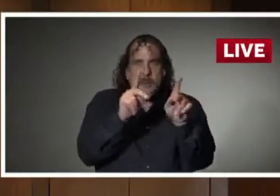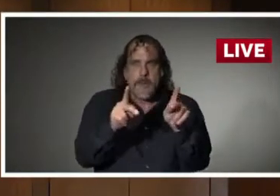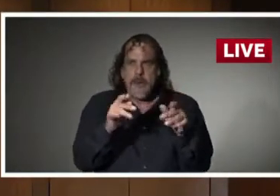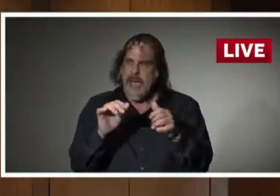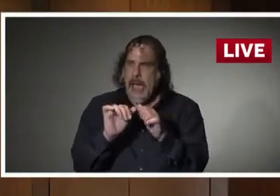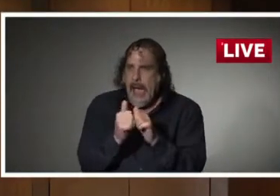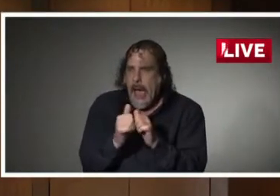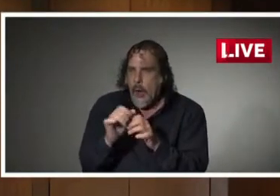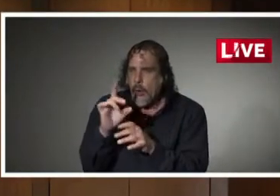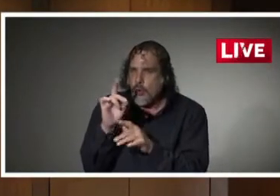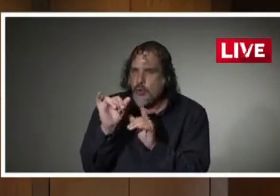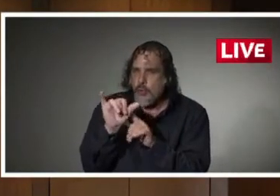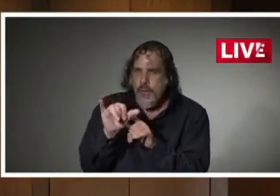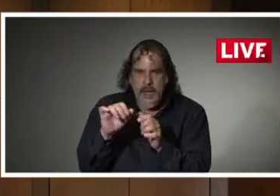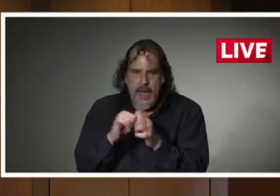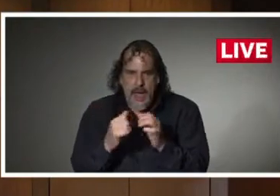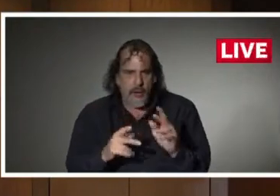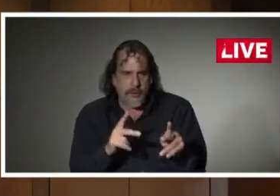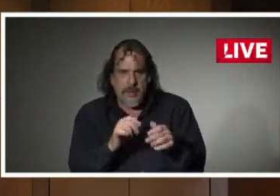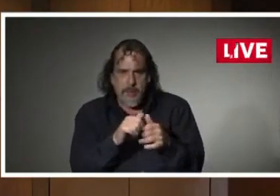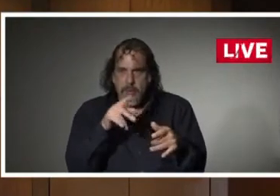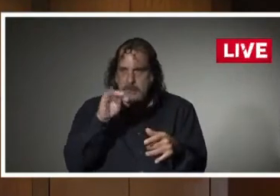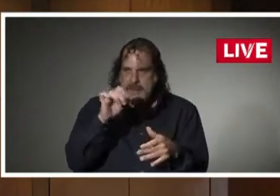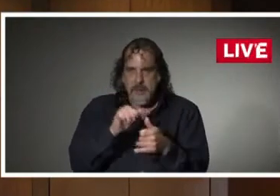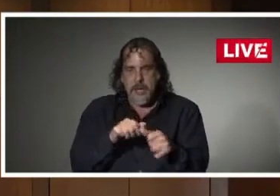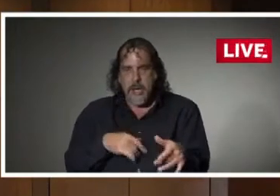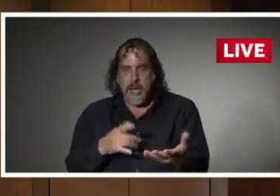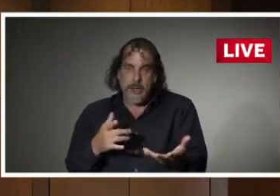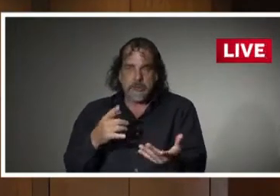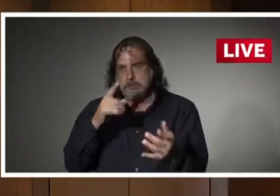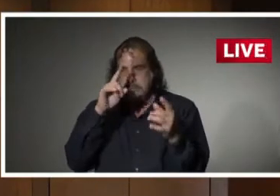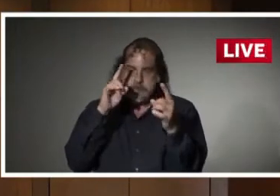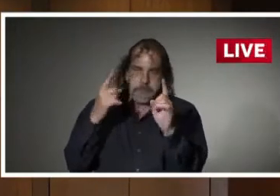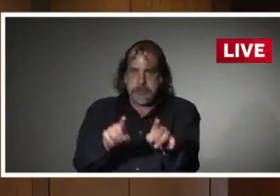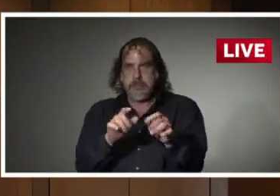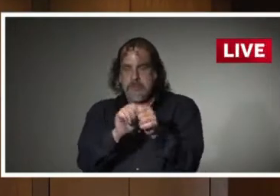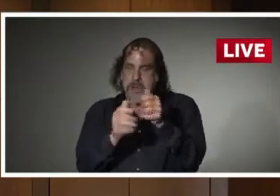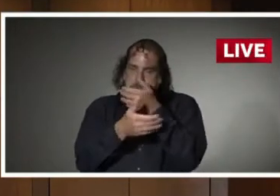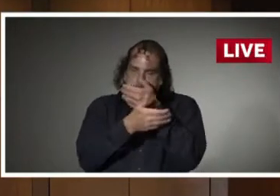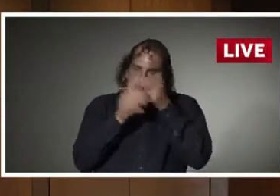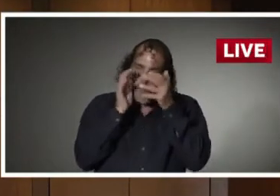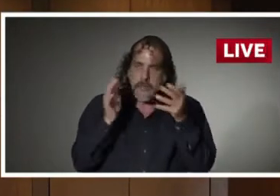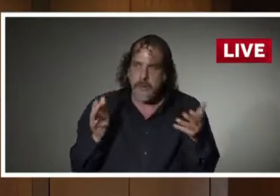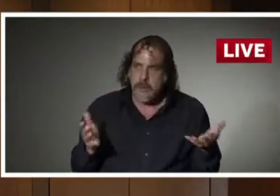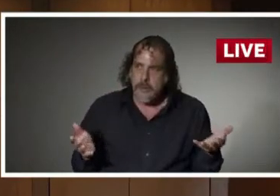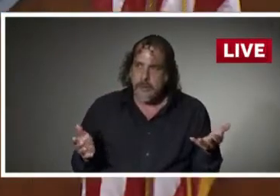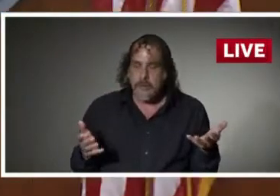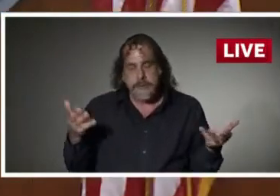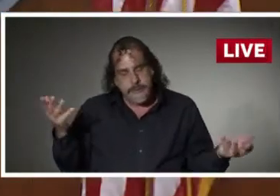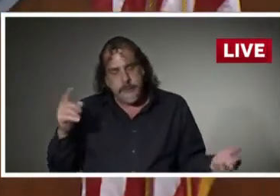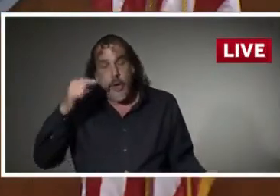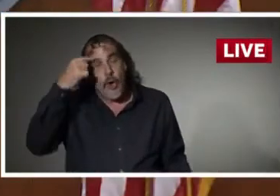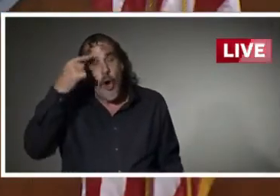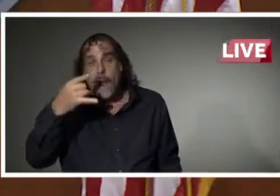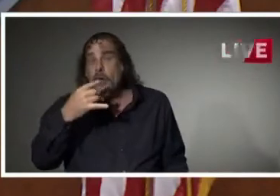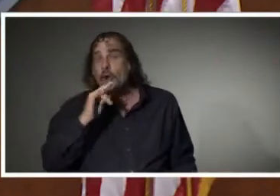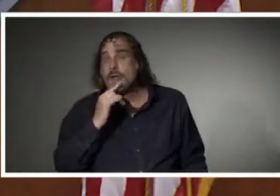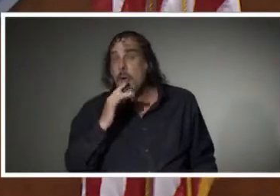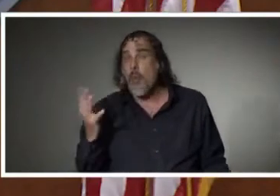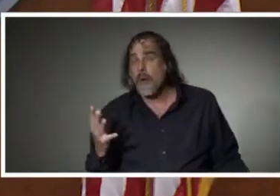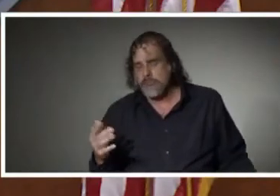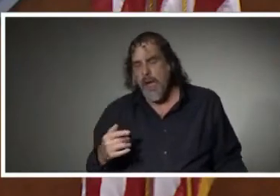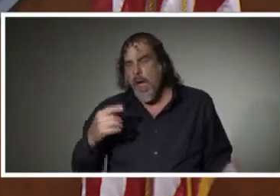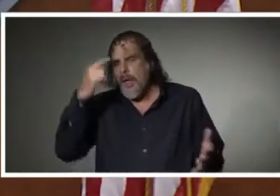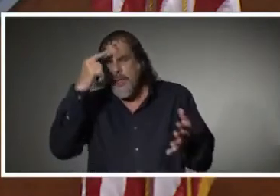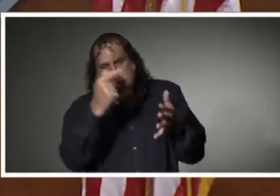are we going to do that? How can we get Mississippians to buy into that idea of you got to wear a mask? Well, I think there's a couple of